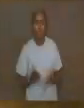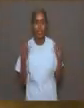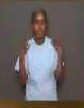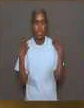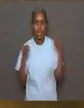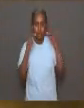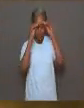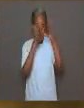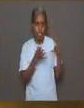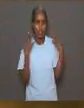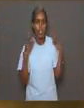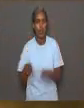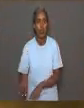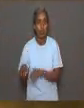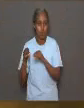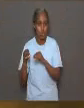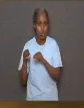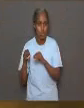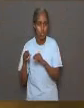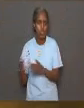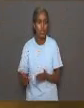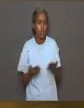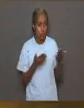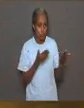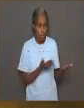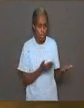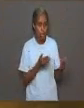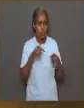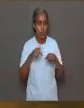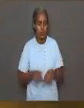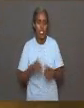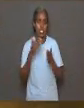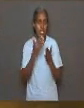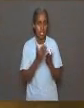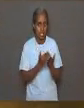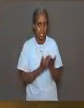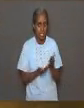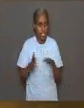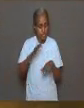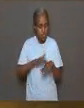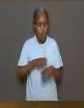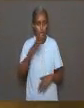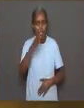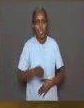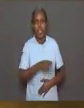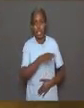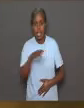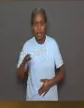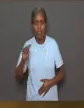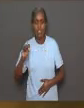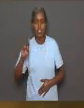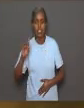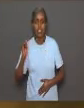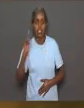Hello, teacher. Hello, students. Welcome to today's lesson on graphing